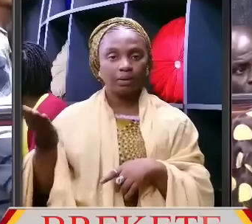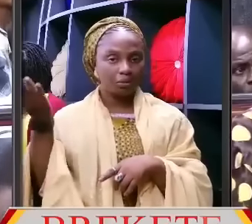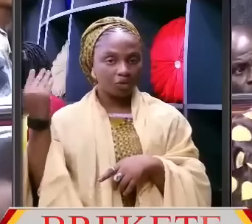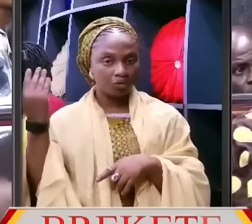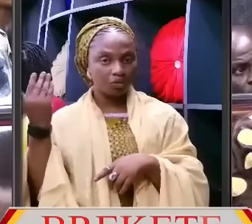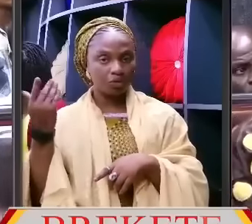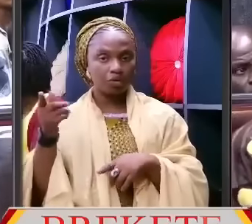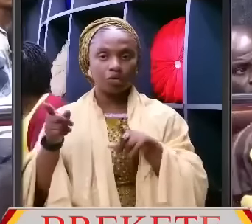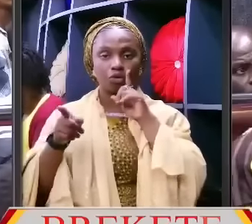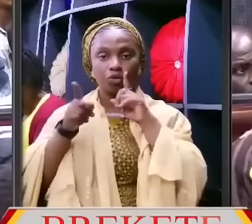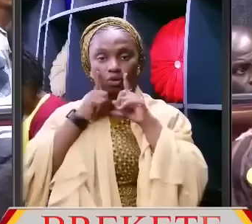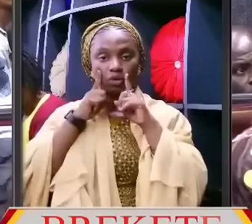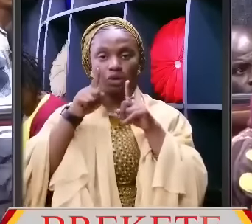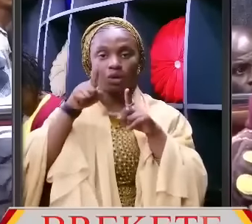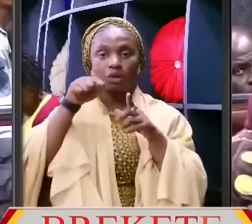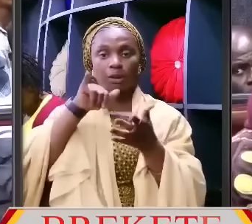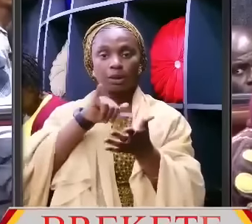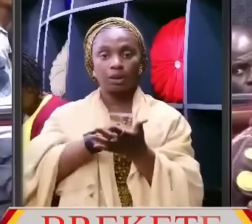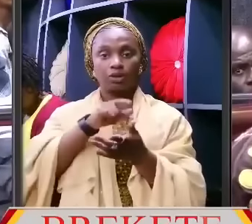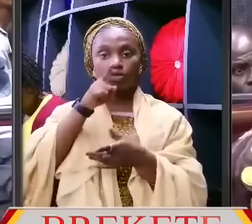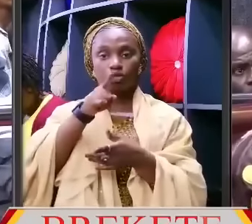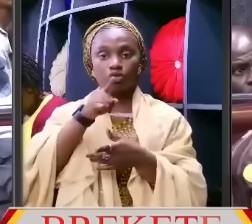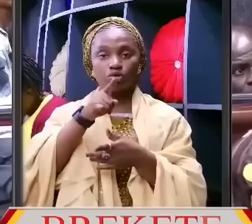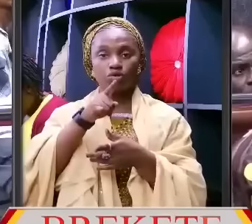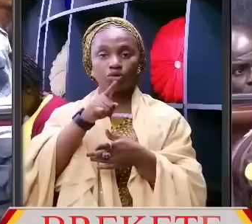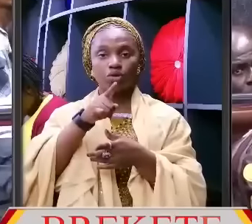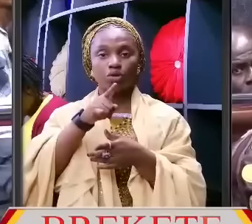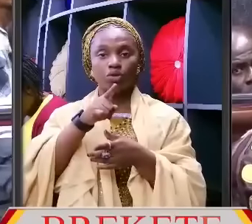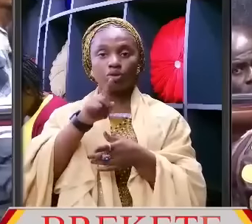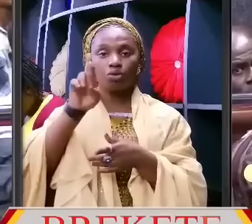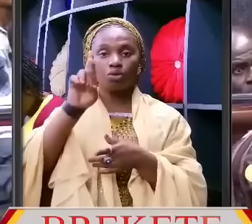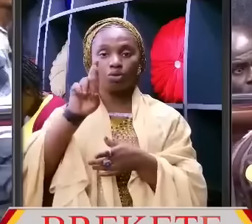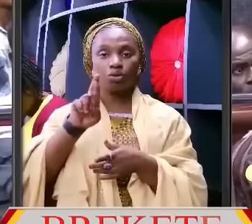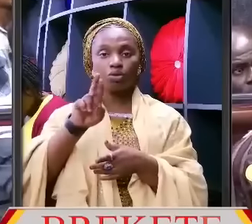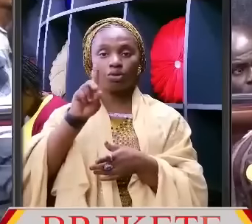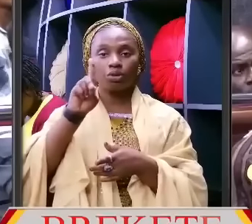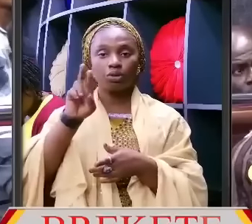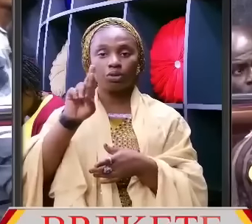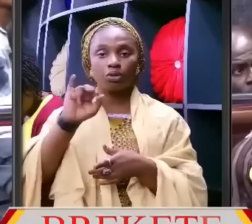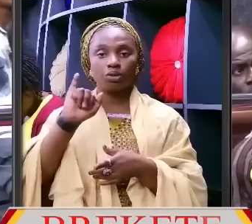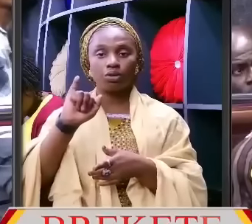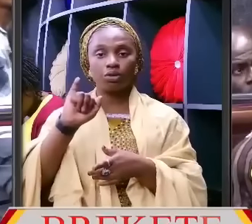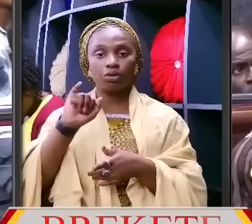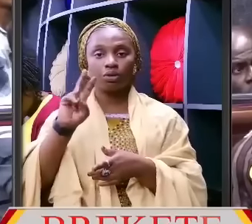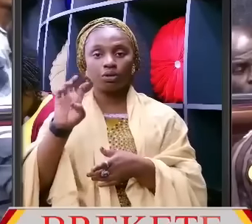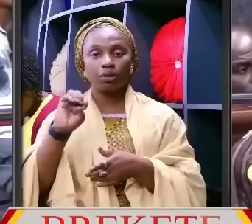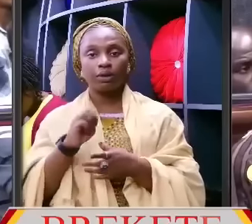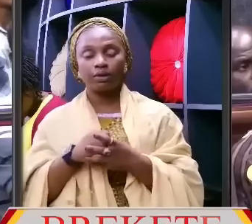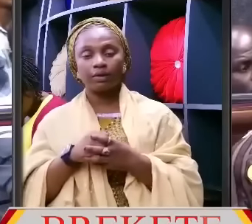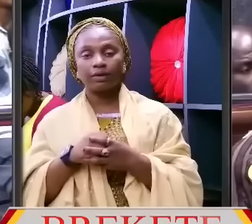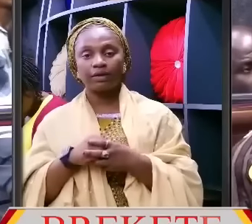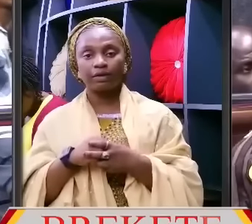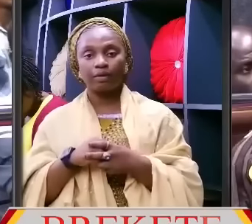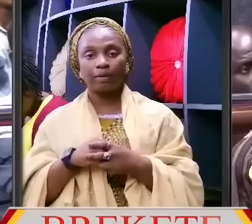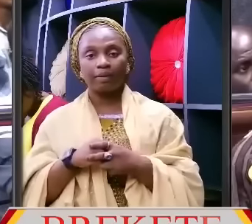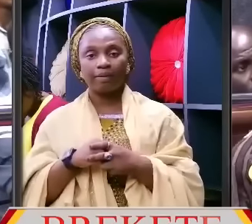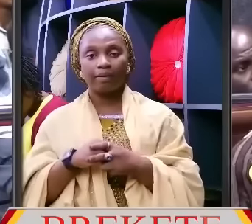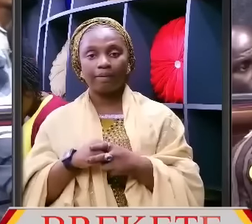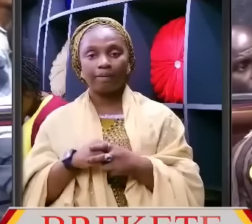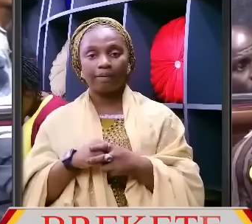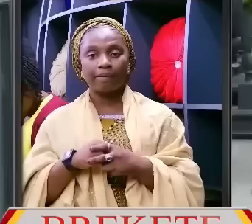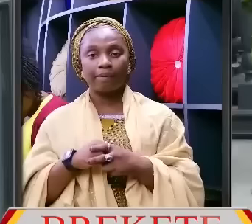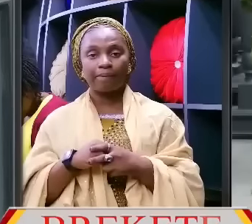even pursue, relax. Augusta, that didn't know they naked. No be scared you wear. If you